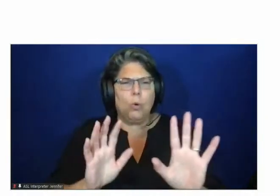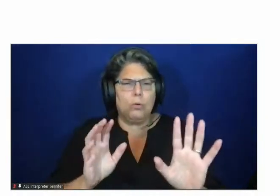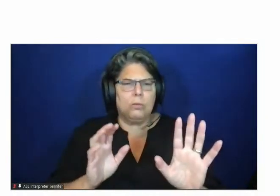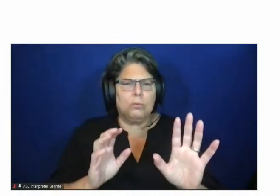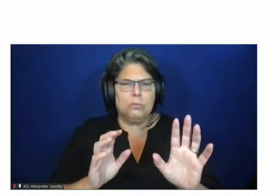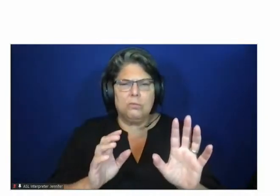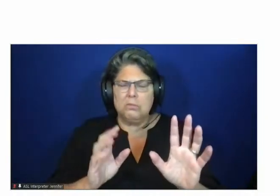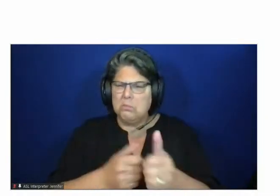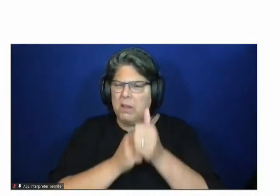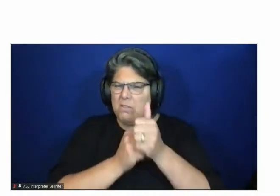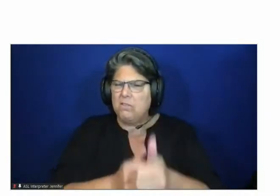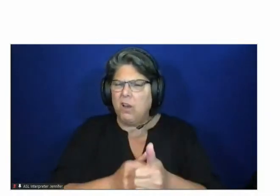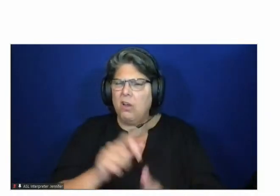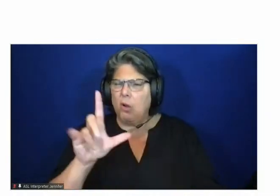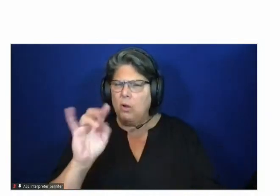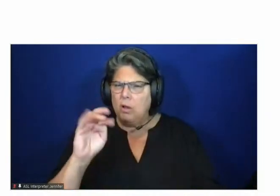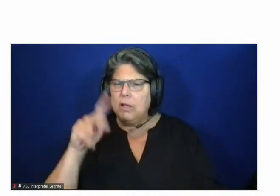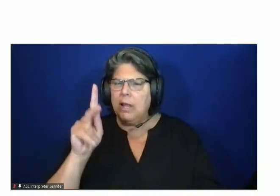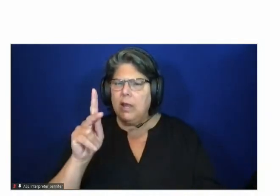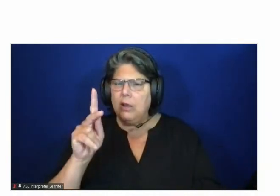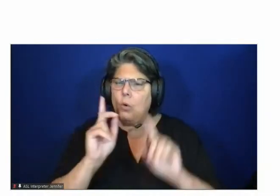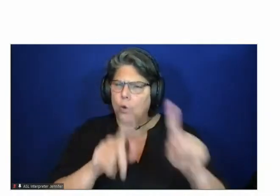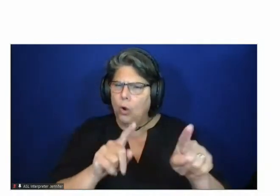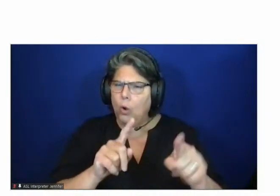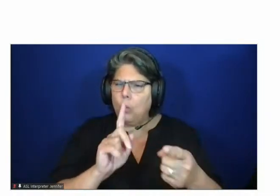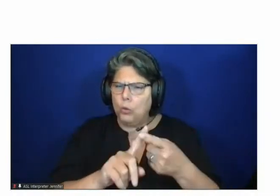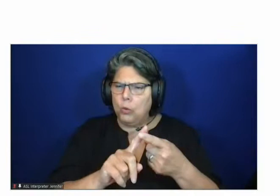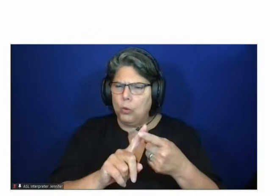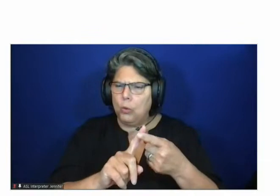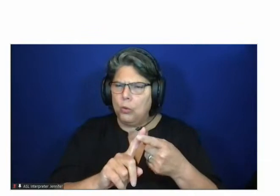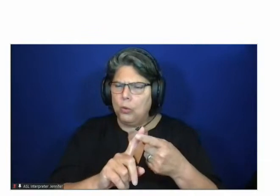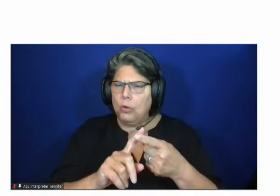And follow the link or go directly to